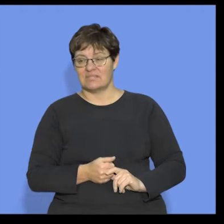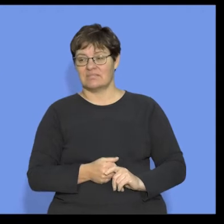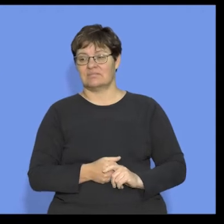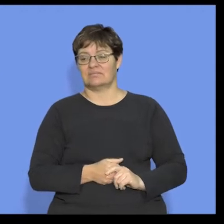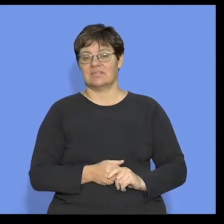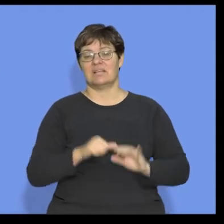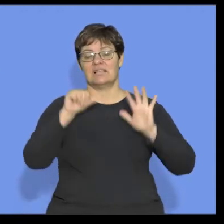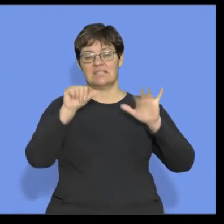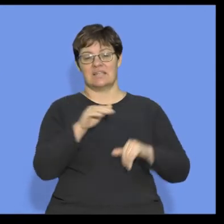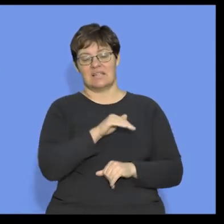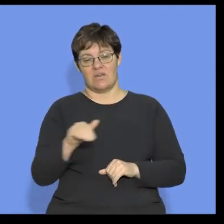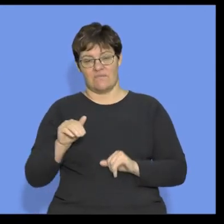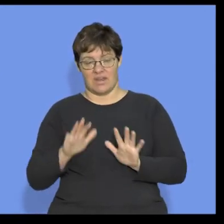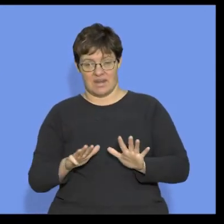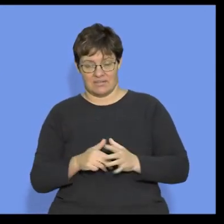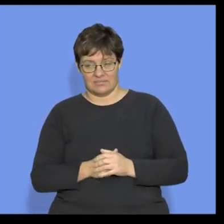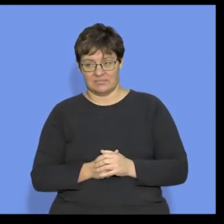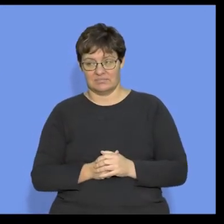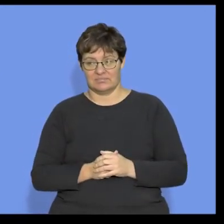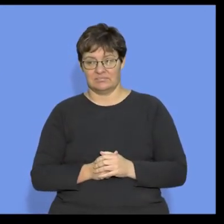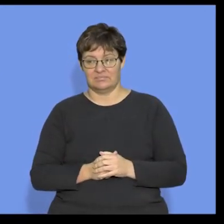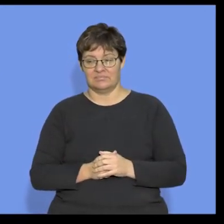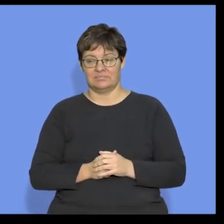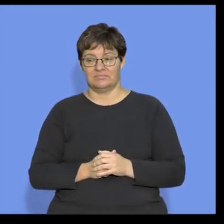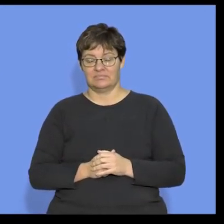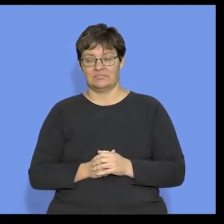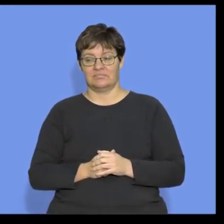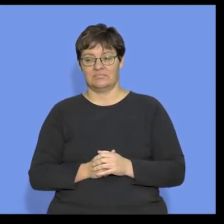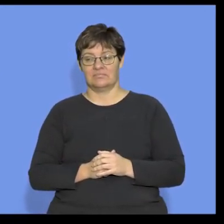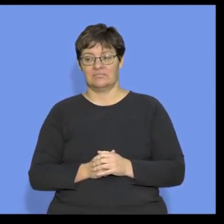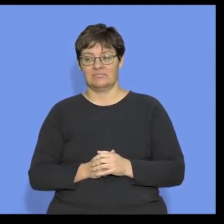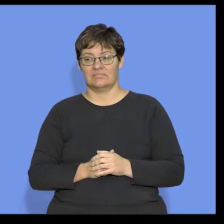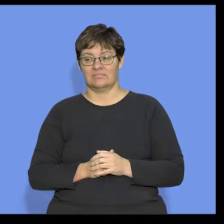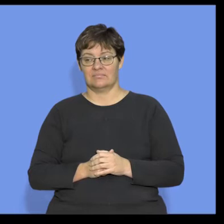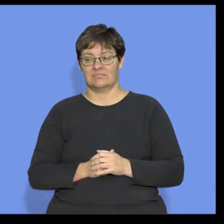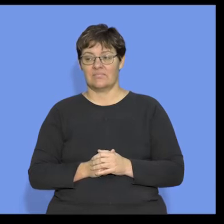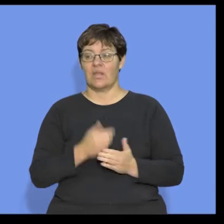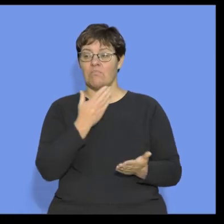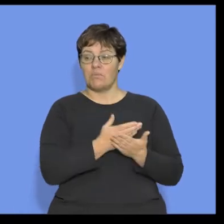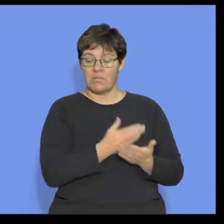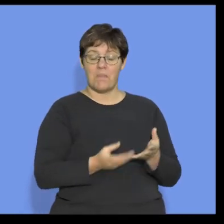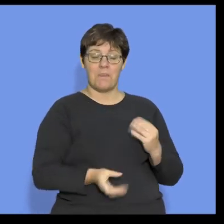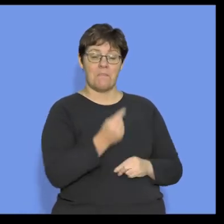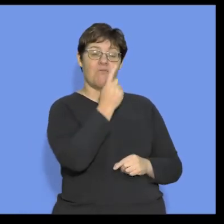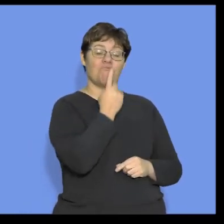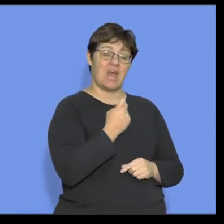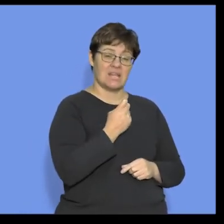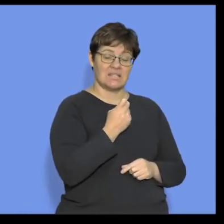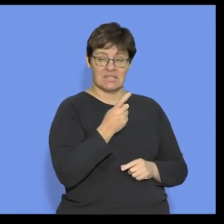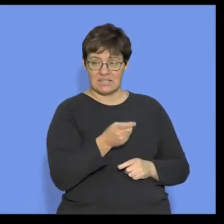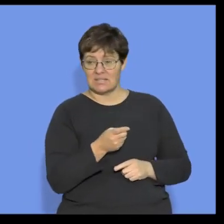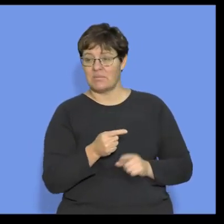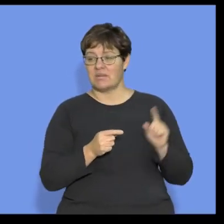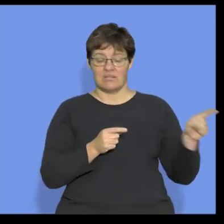what? 6 out of 9. This is what we get. The probability of getting red, you